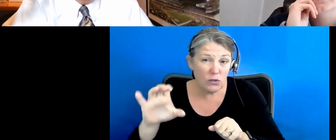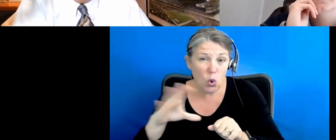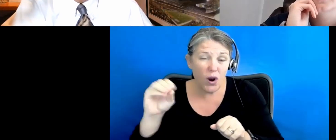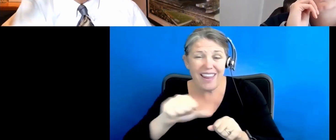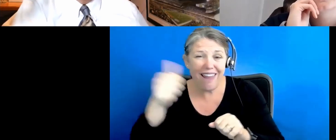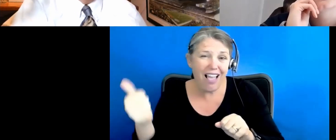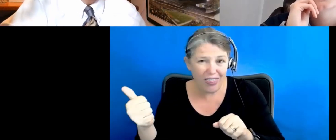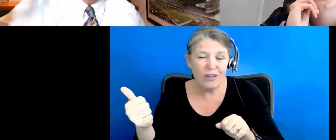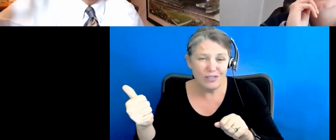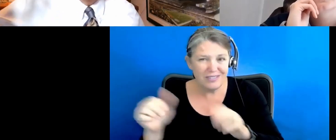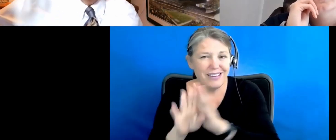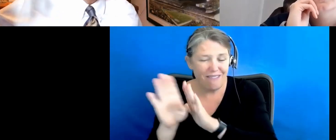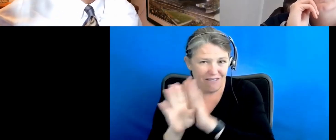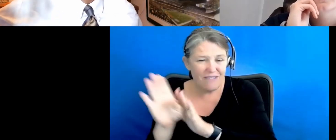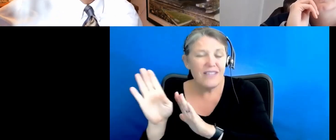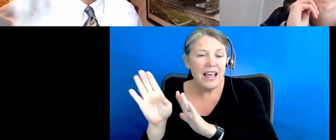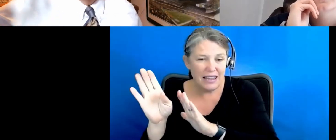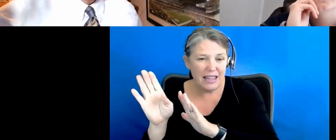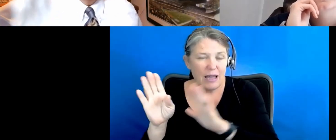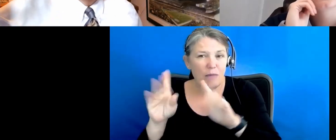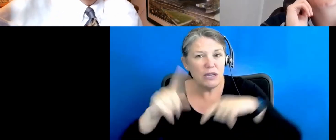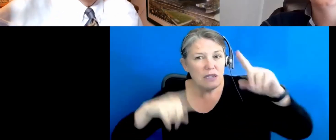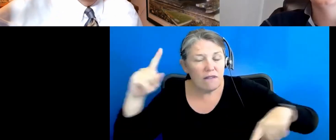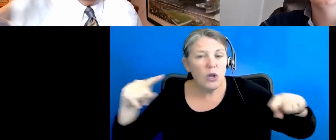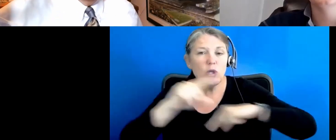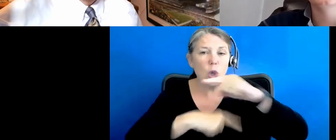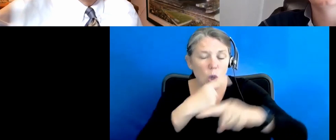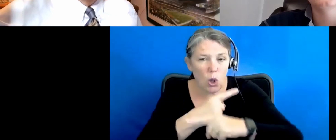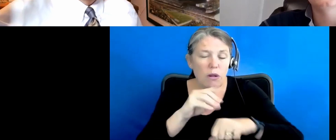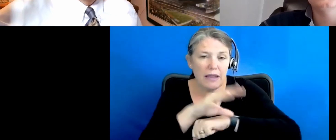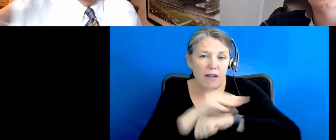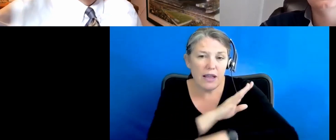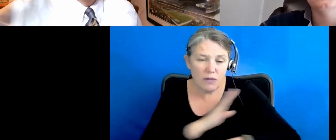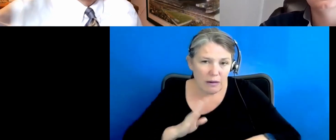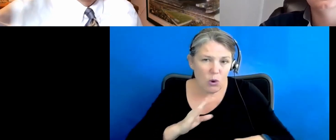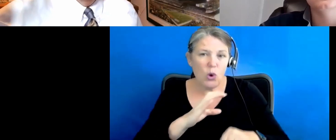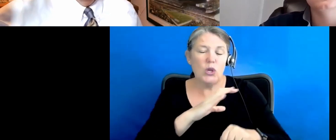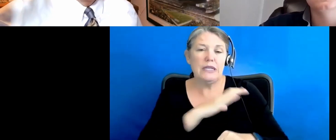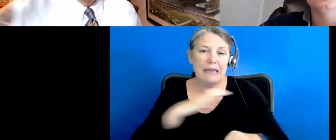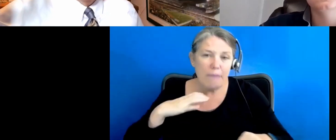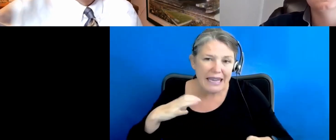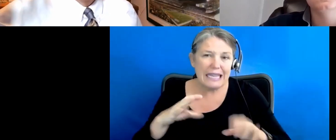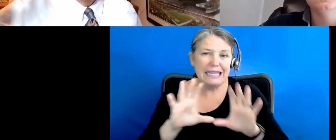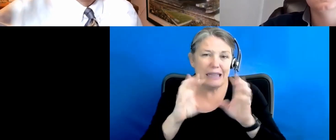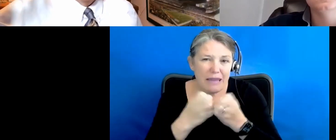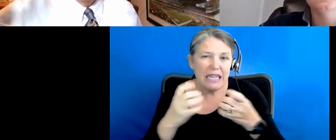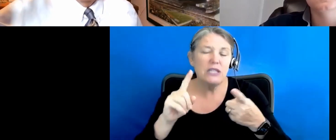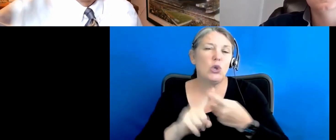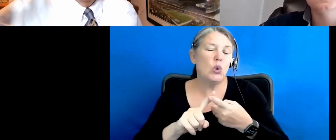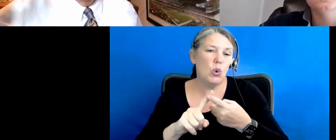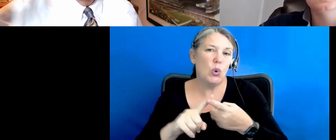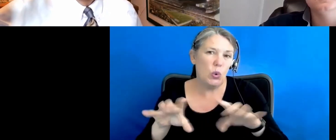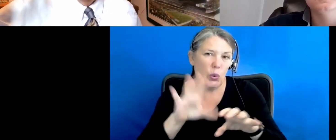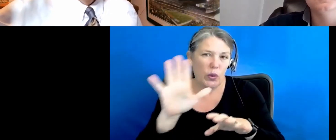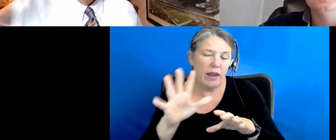others develop diverse global advisory boards and committees to help support their disability inclusive